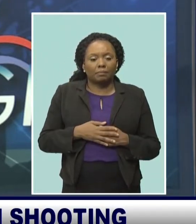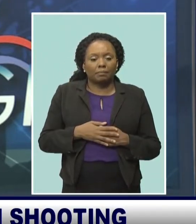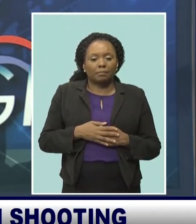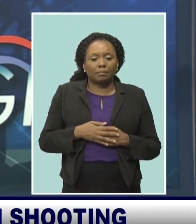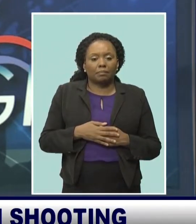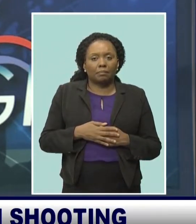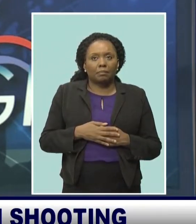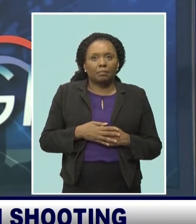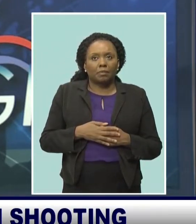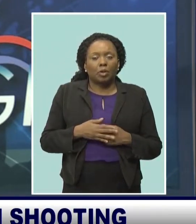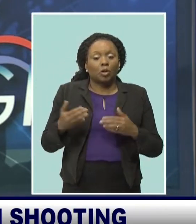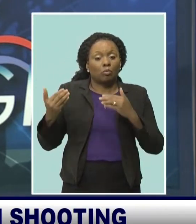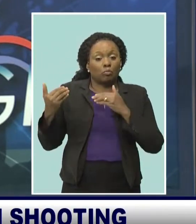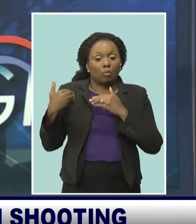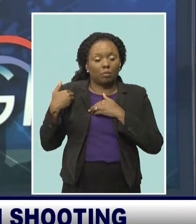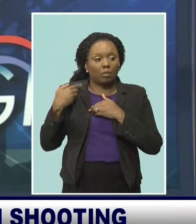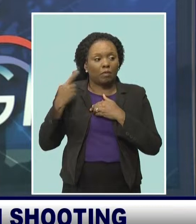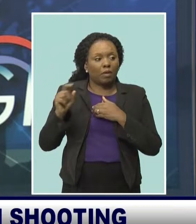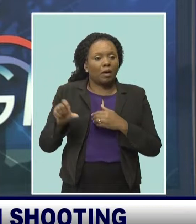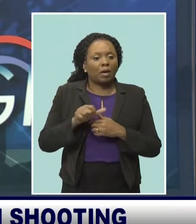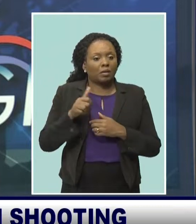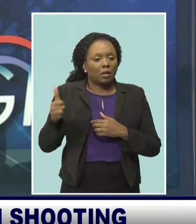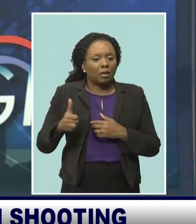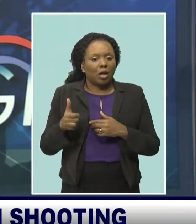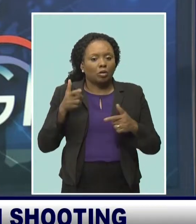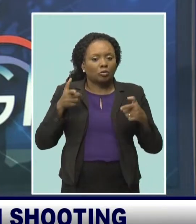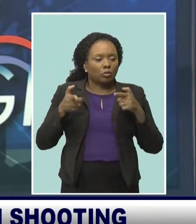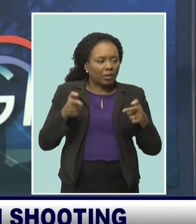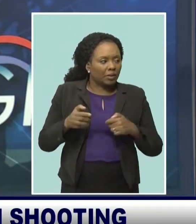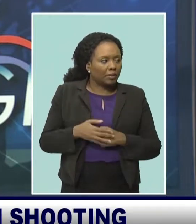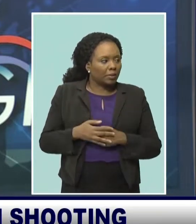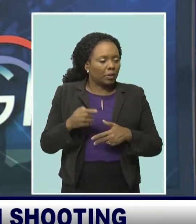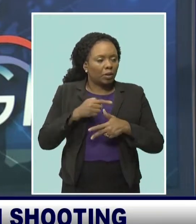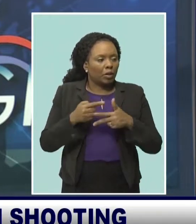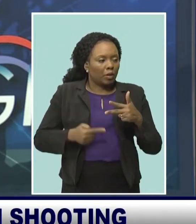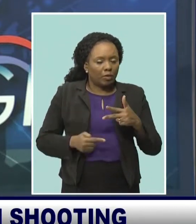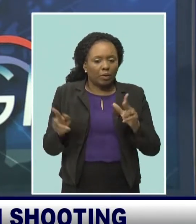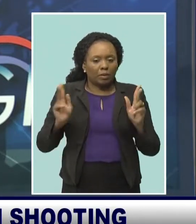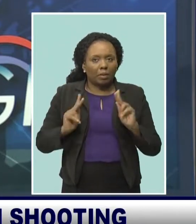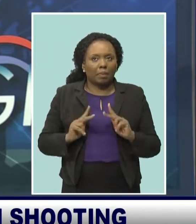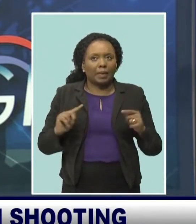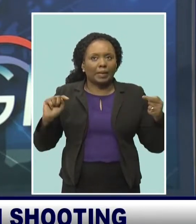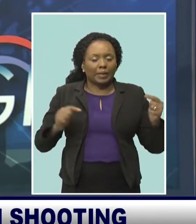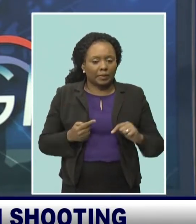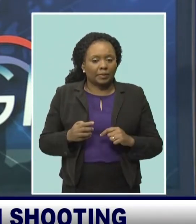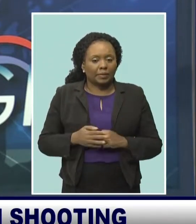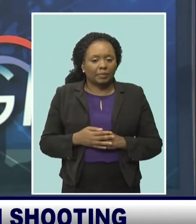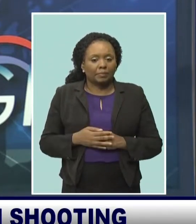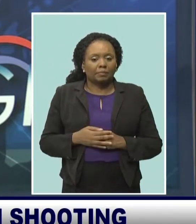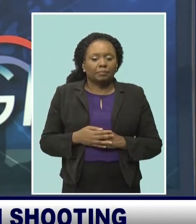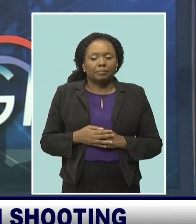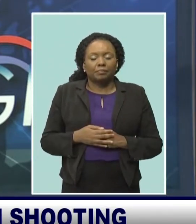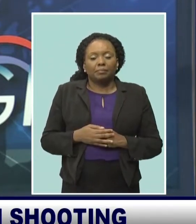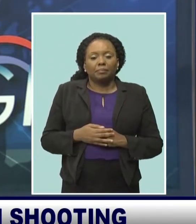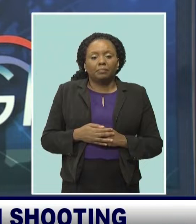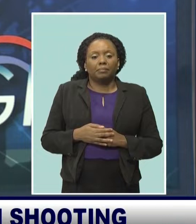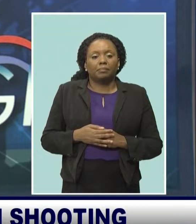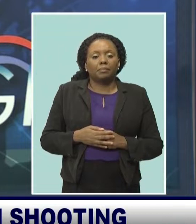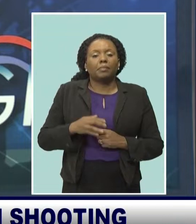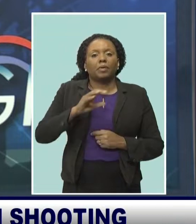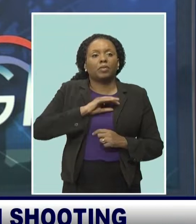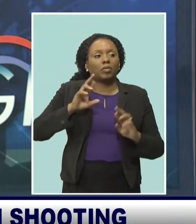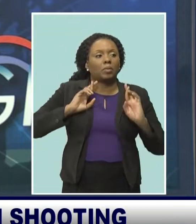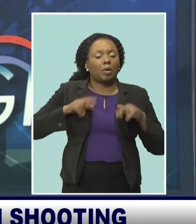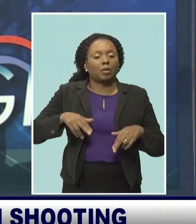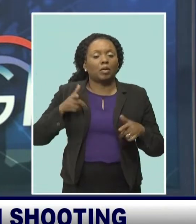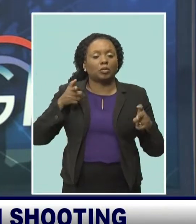yet another drive-by shooting that has left 3 young men critically injured. According to police reports, District A personnel responded to a